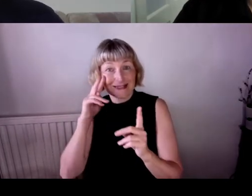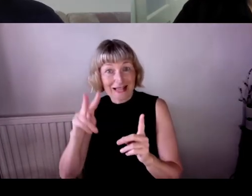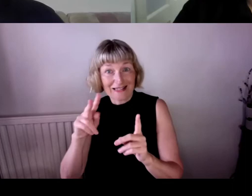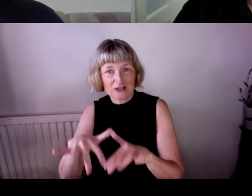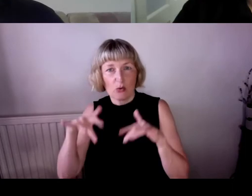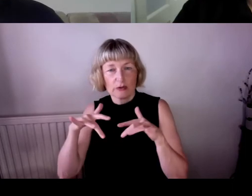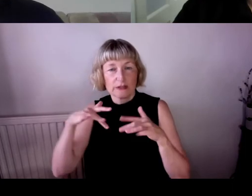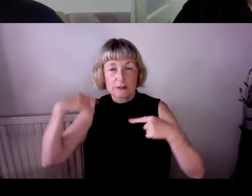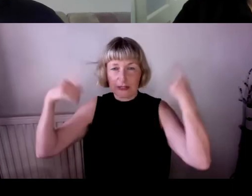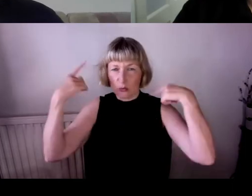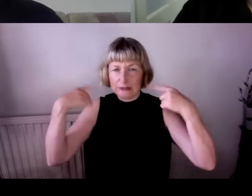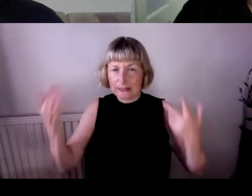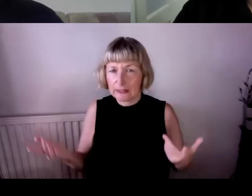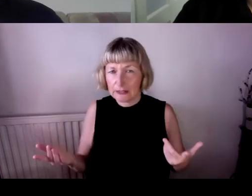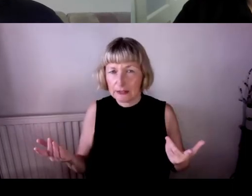I think that's true.